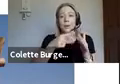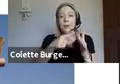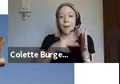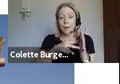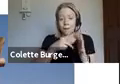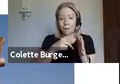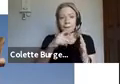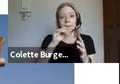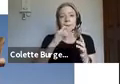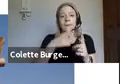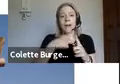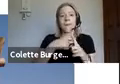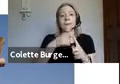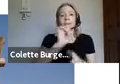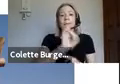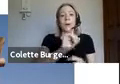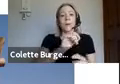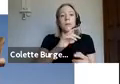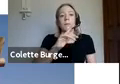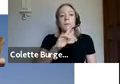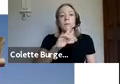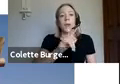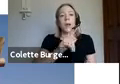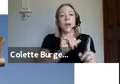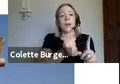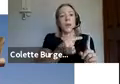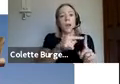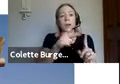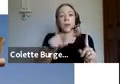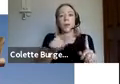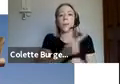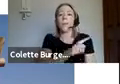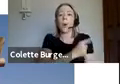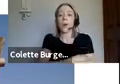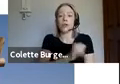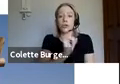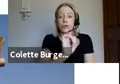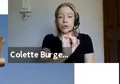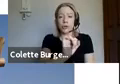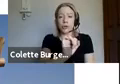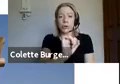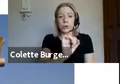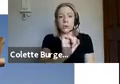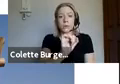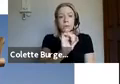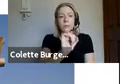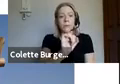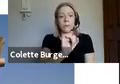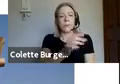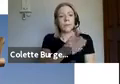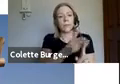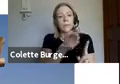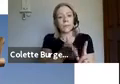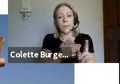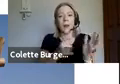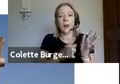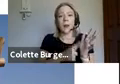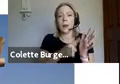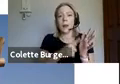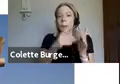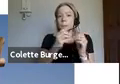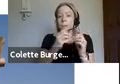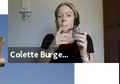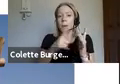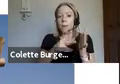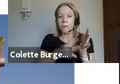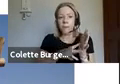via Kharkiv, and then on to the Polish border in Lviv. And we filmed